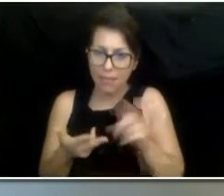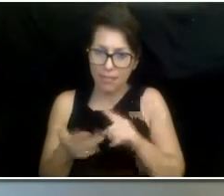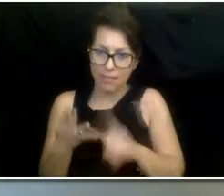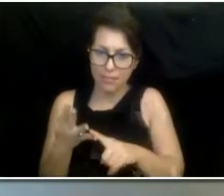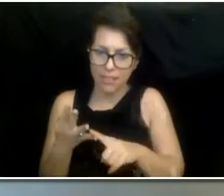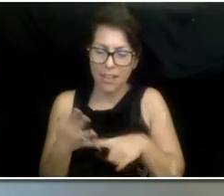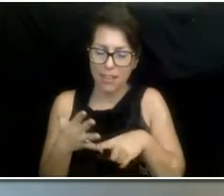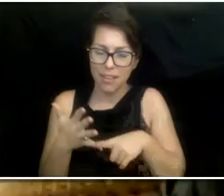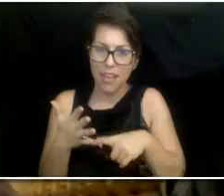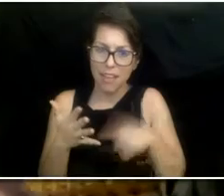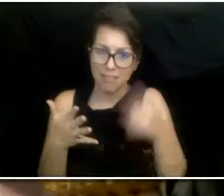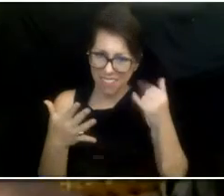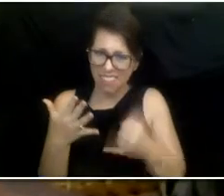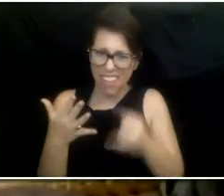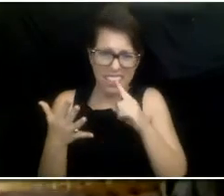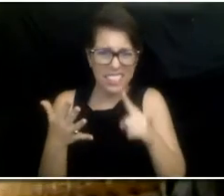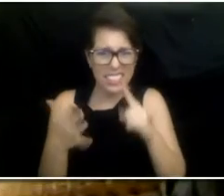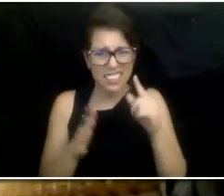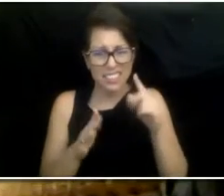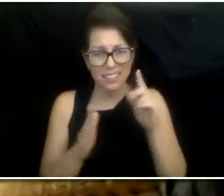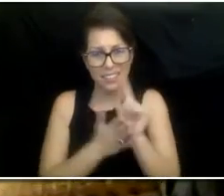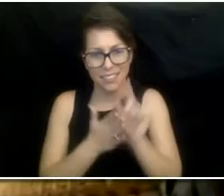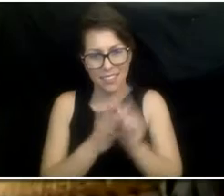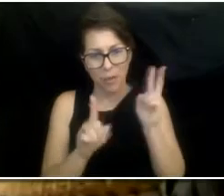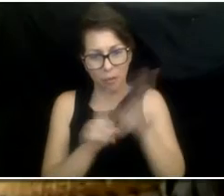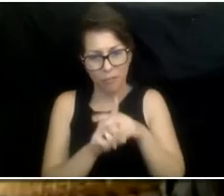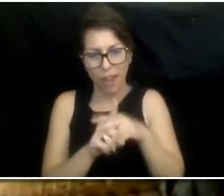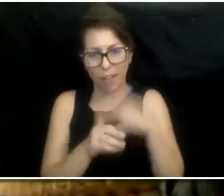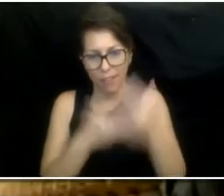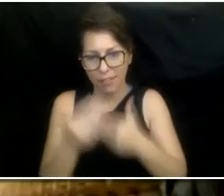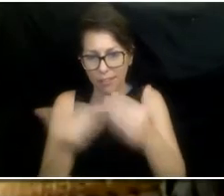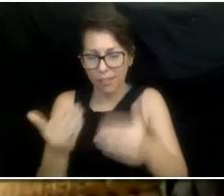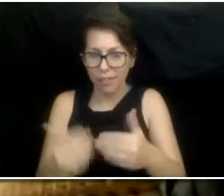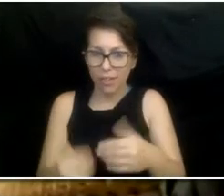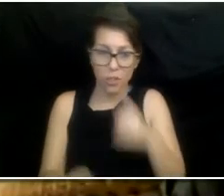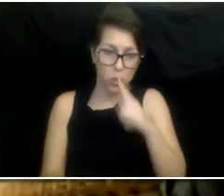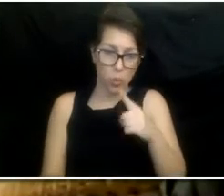situations thank you thank you